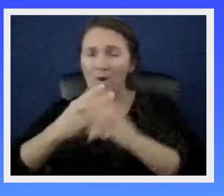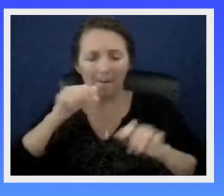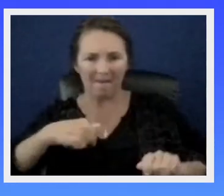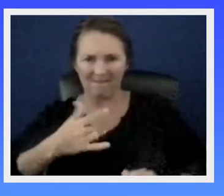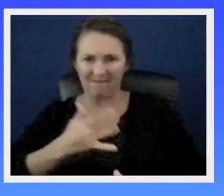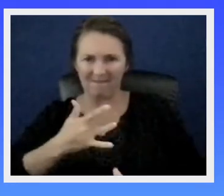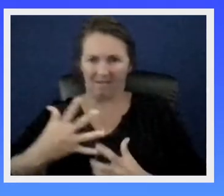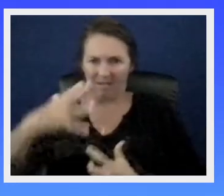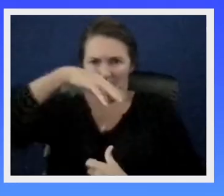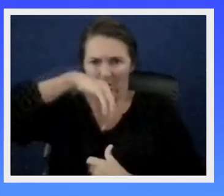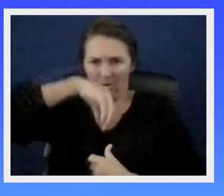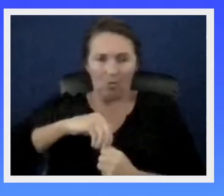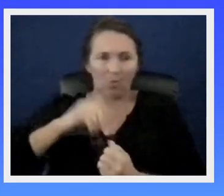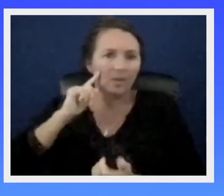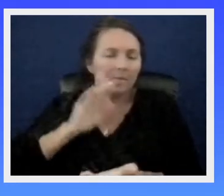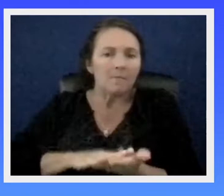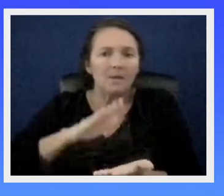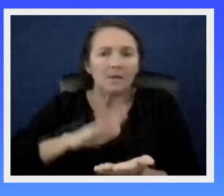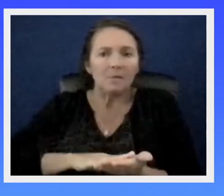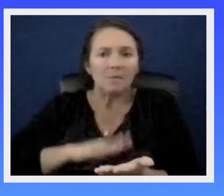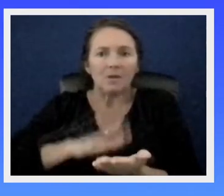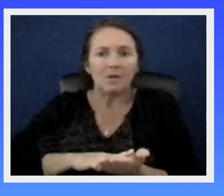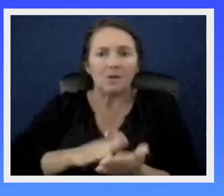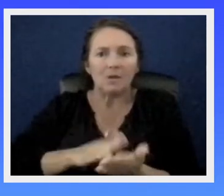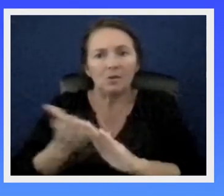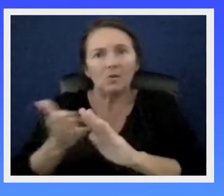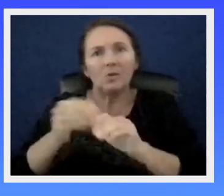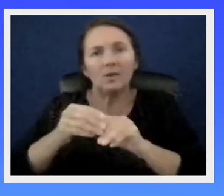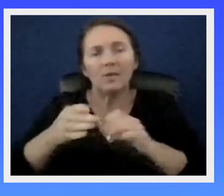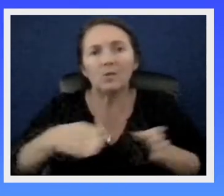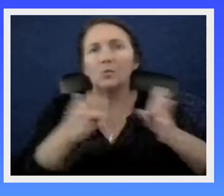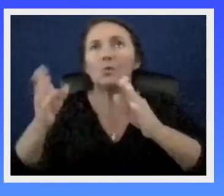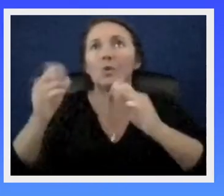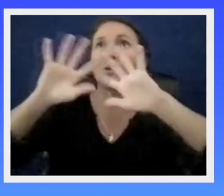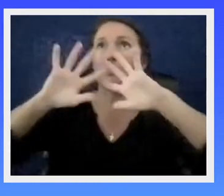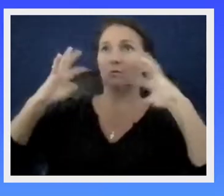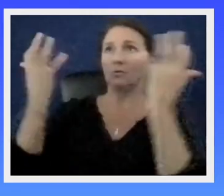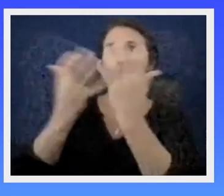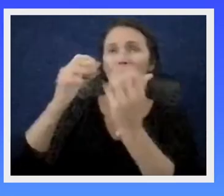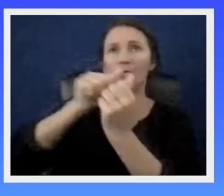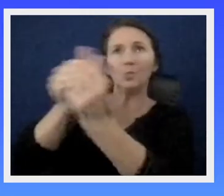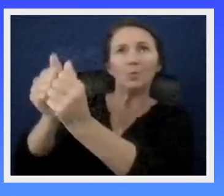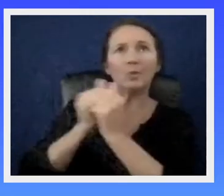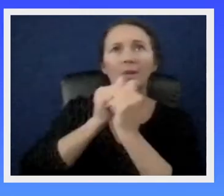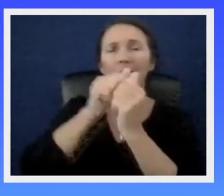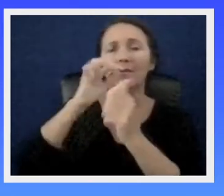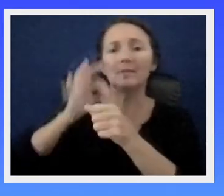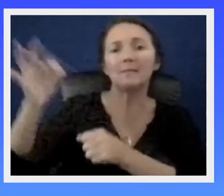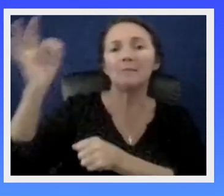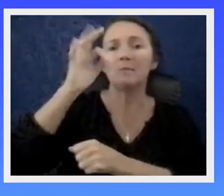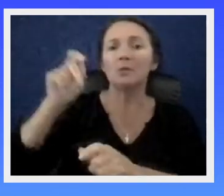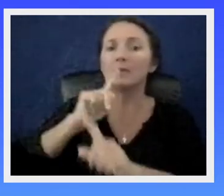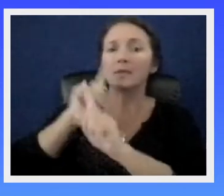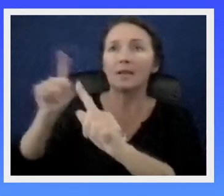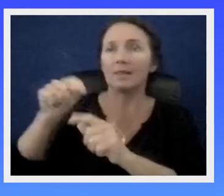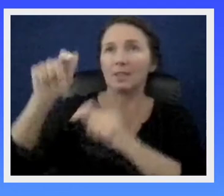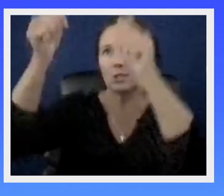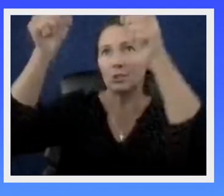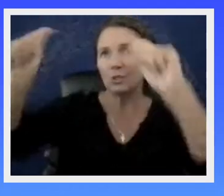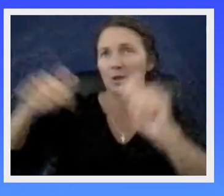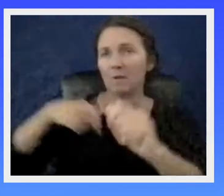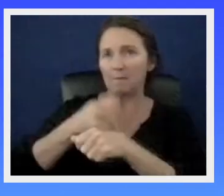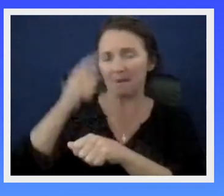beat, rhythming feet to the streets in the circle we carve together. Spirit, she answered the shapes we make for her, so let us